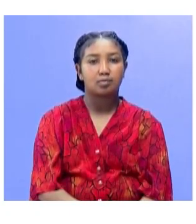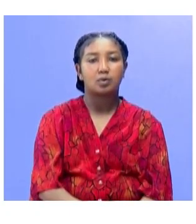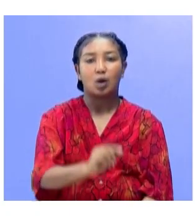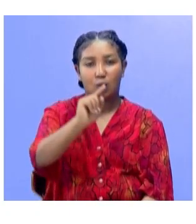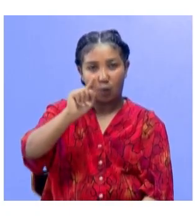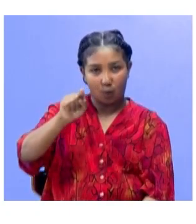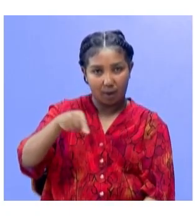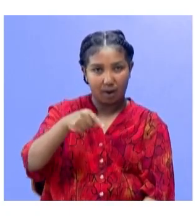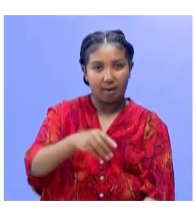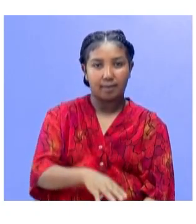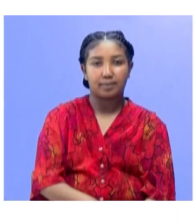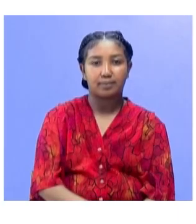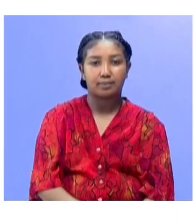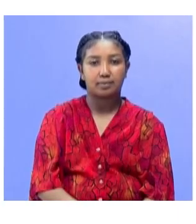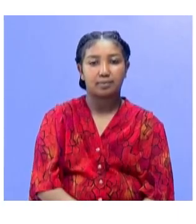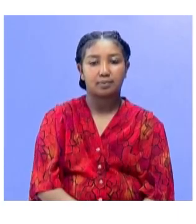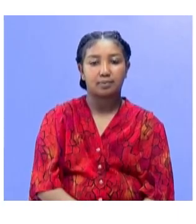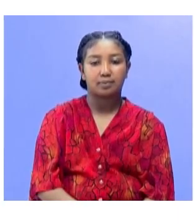comma,